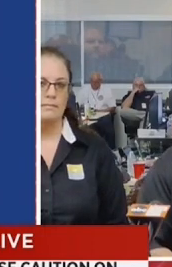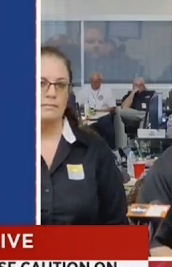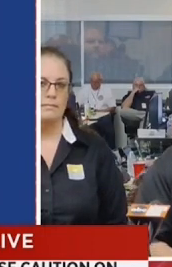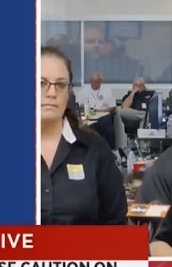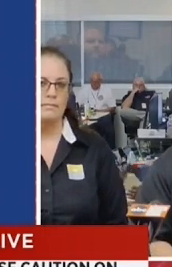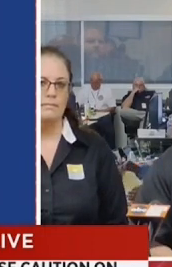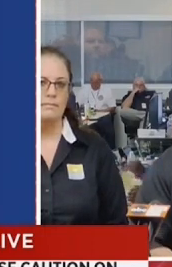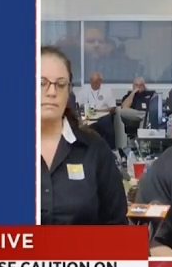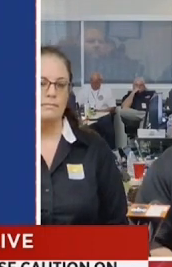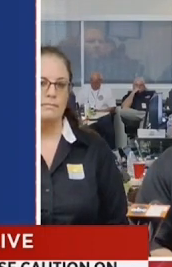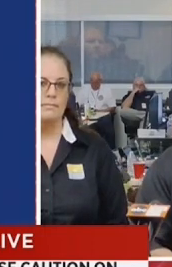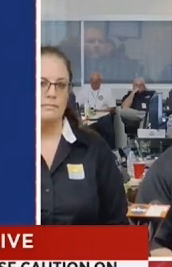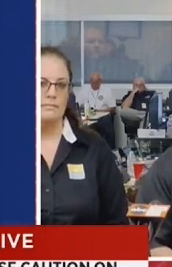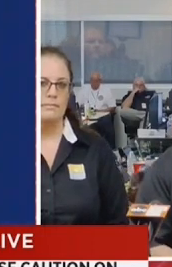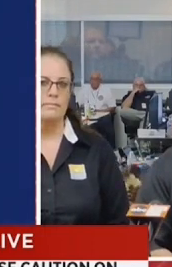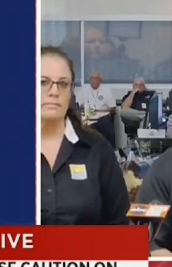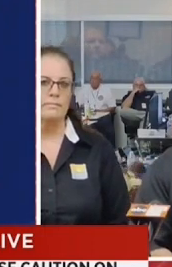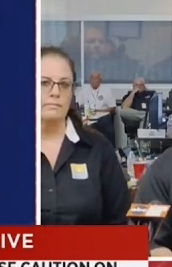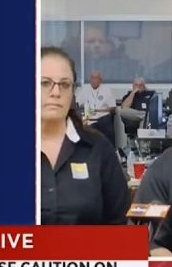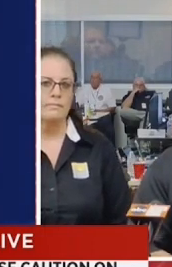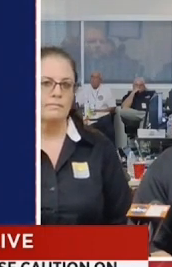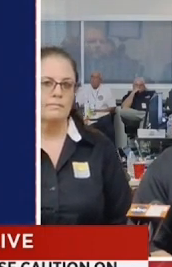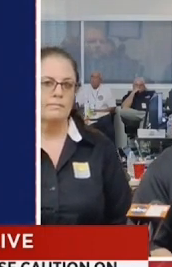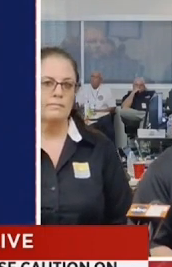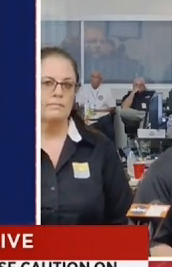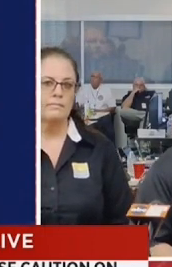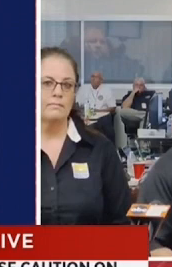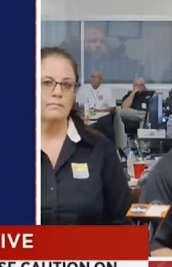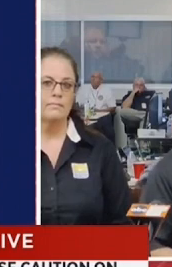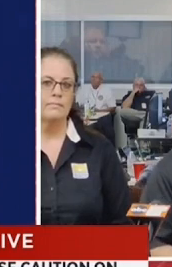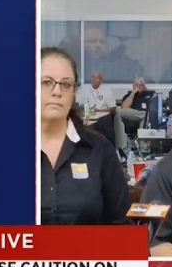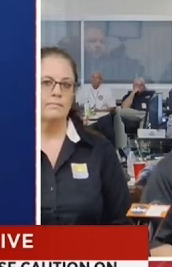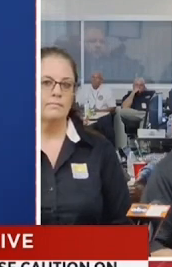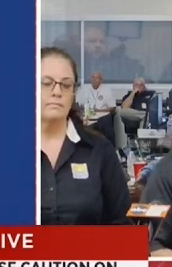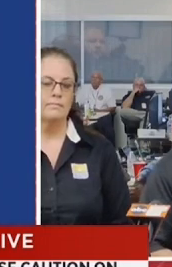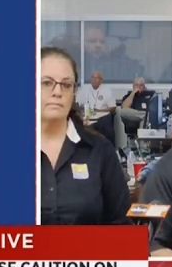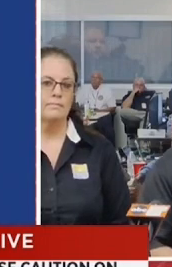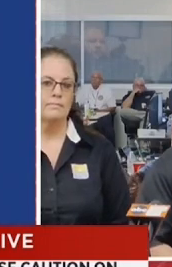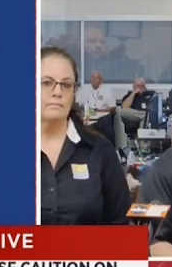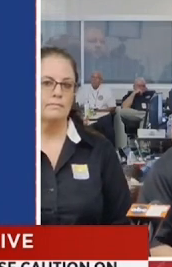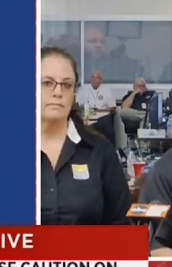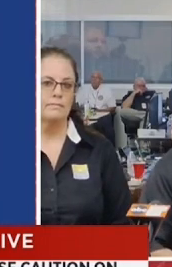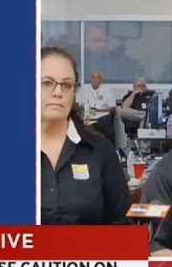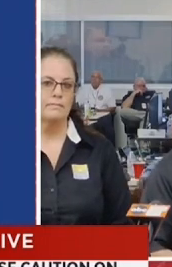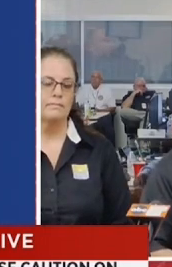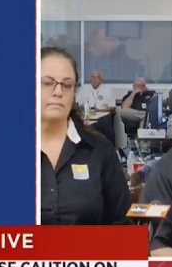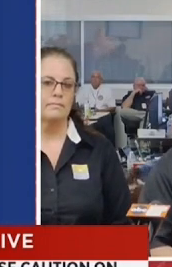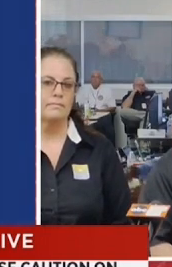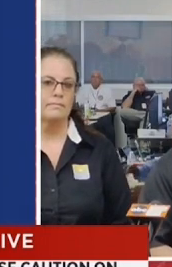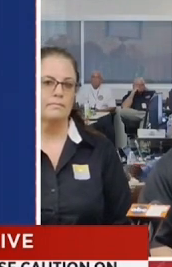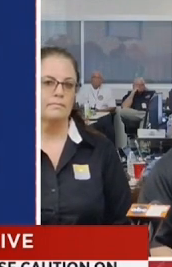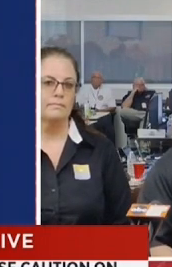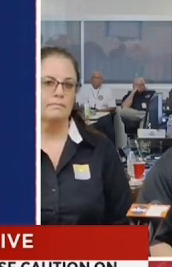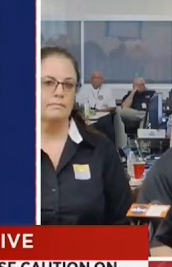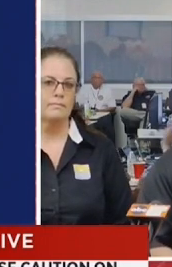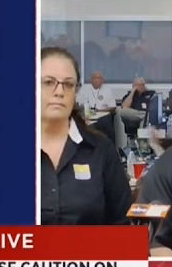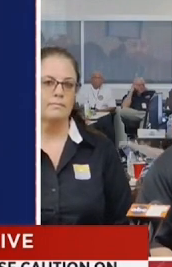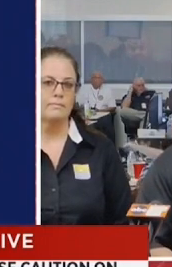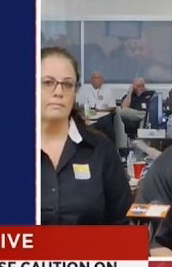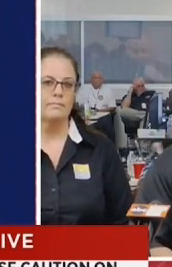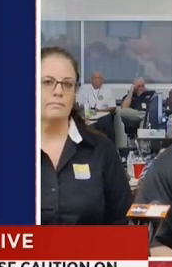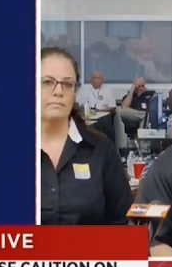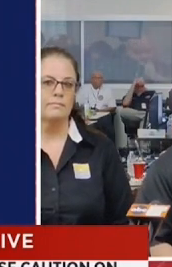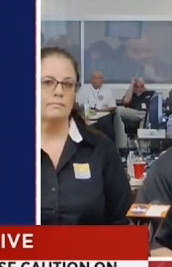Service. So it depends a lot on the forward motion of the storm, how it grows, the intensity, the forward impact. So a lot of it is